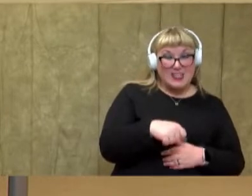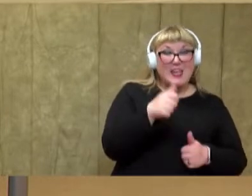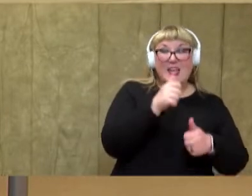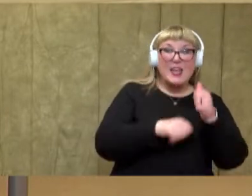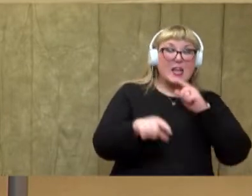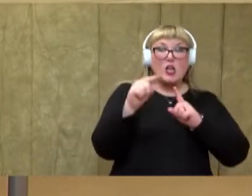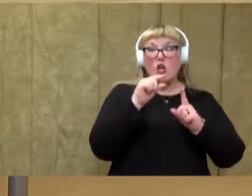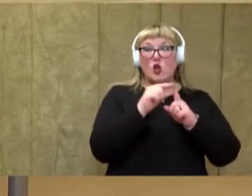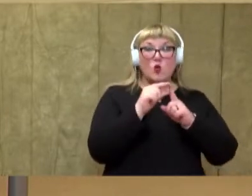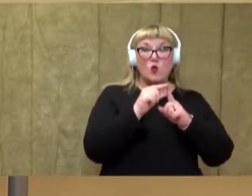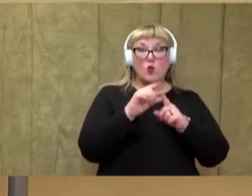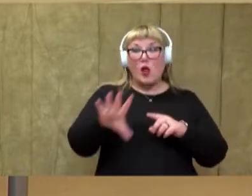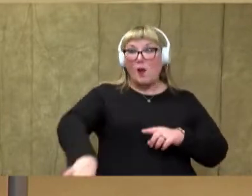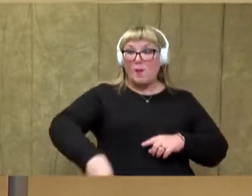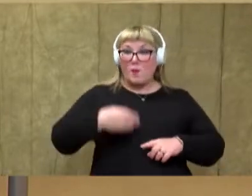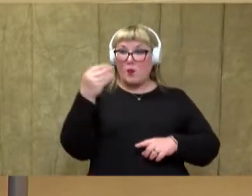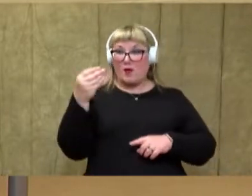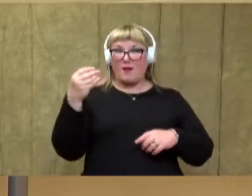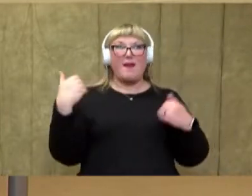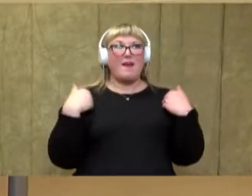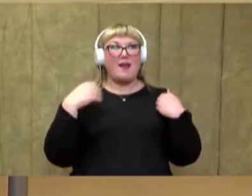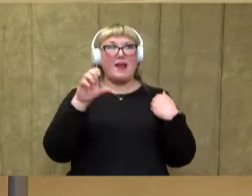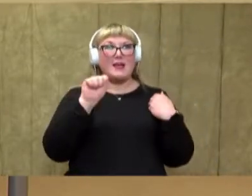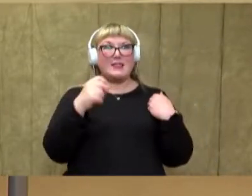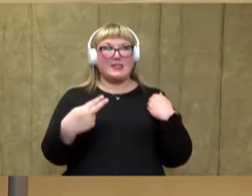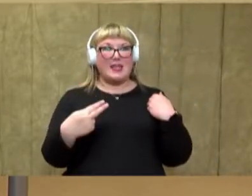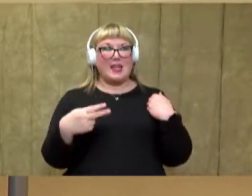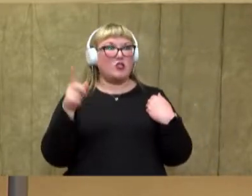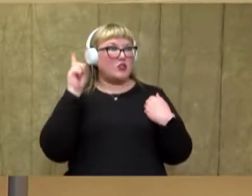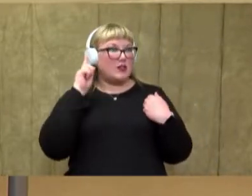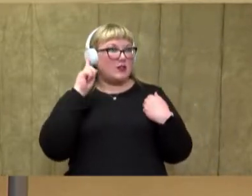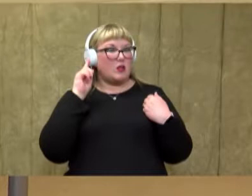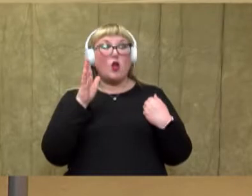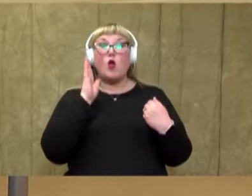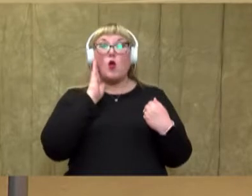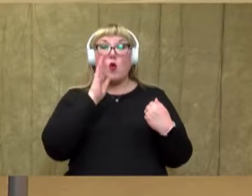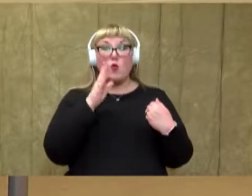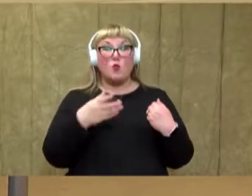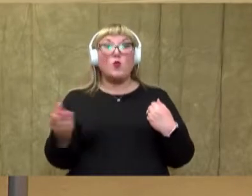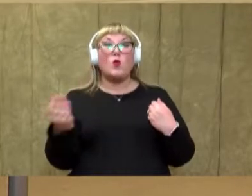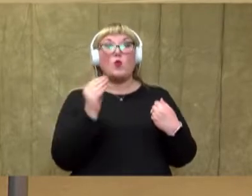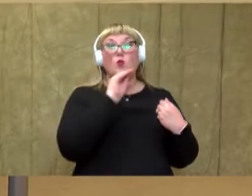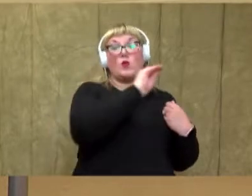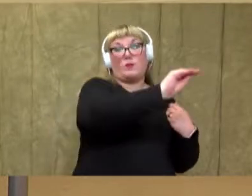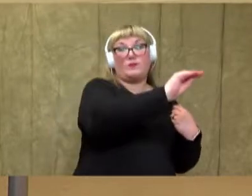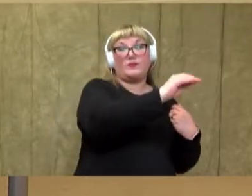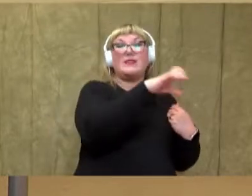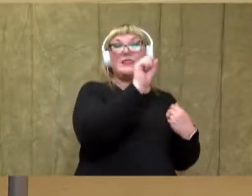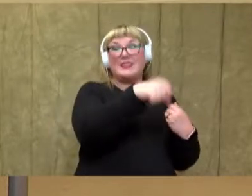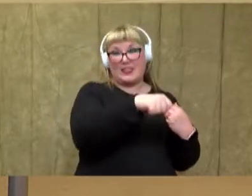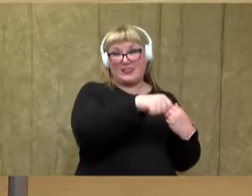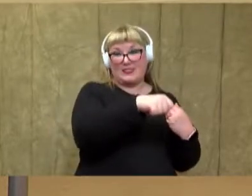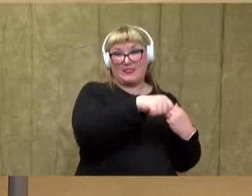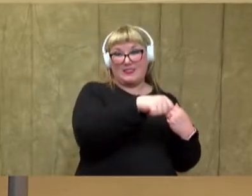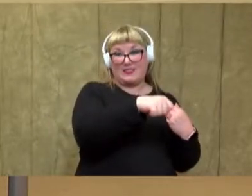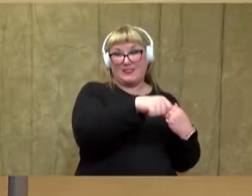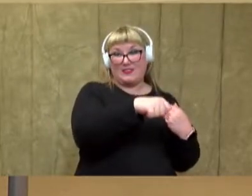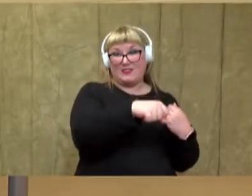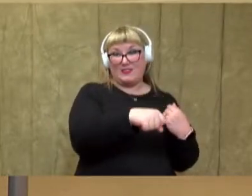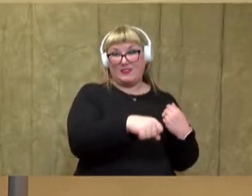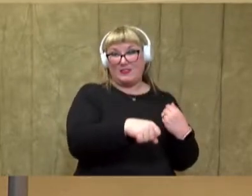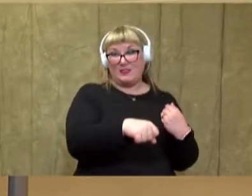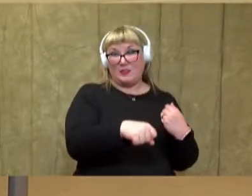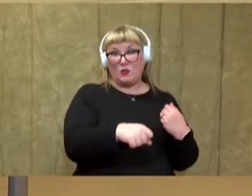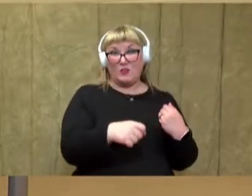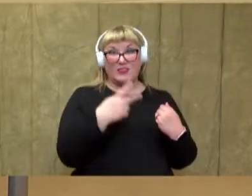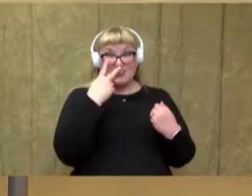that I pull out of this bag that has the SH sound, we're going to place on this side of the group where there's blue.